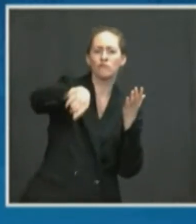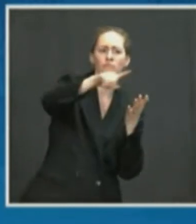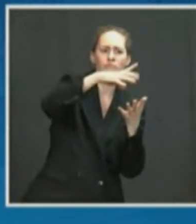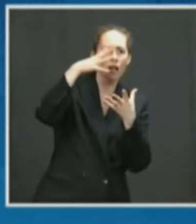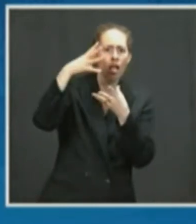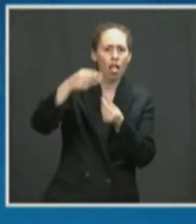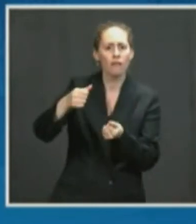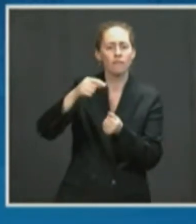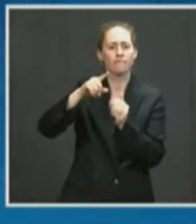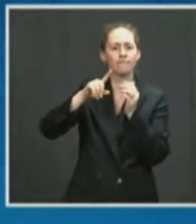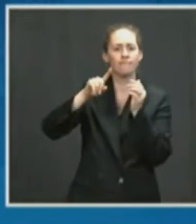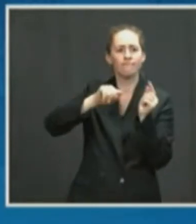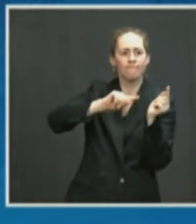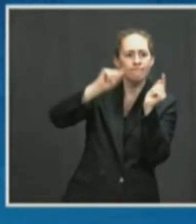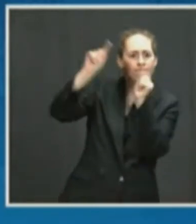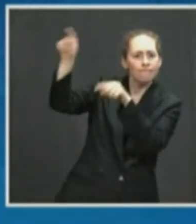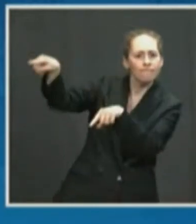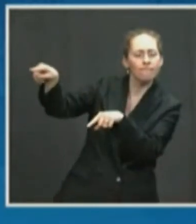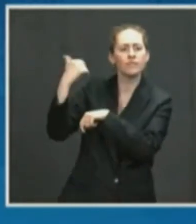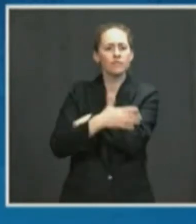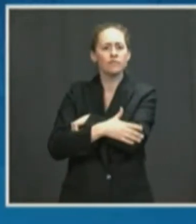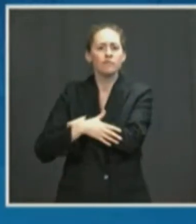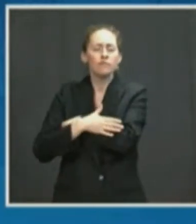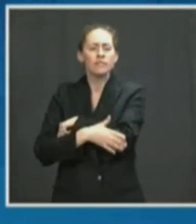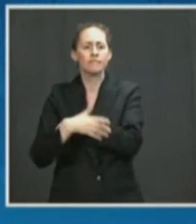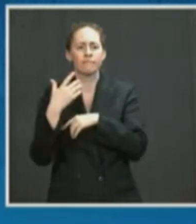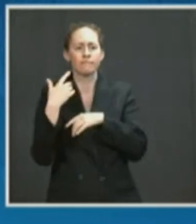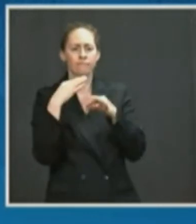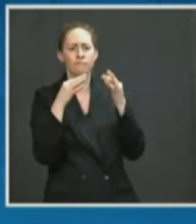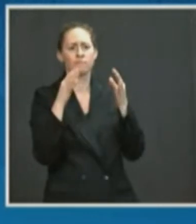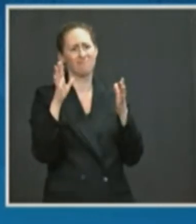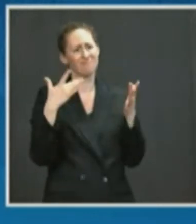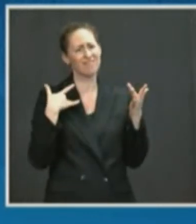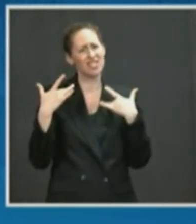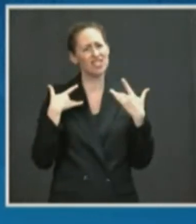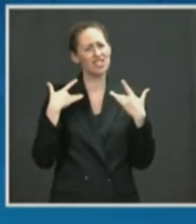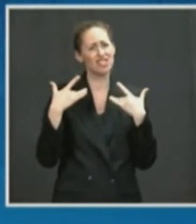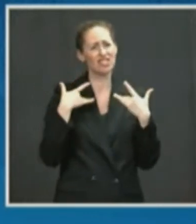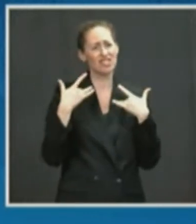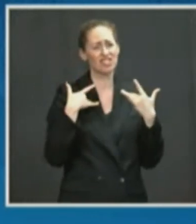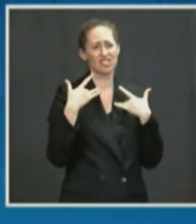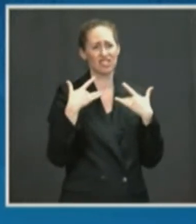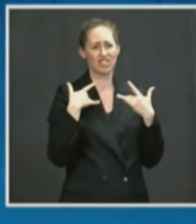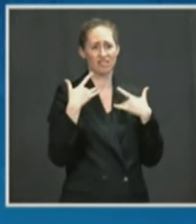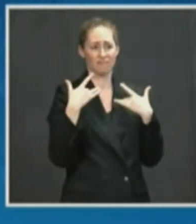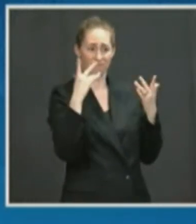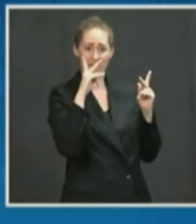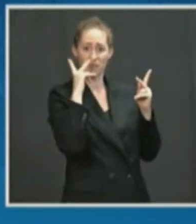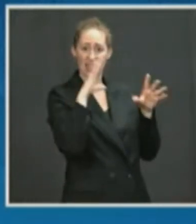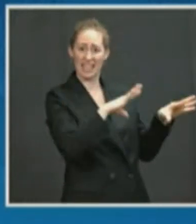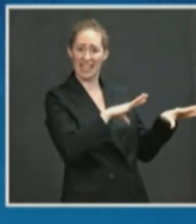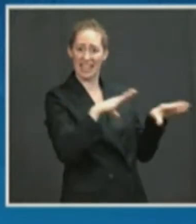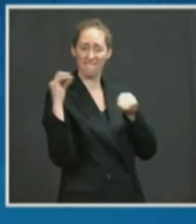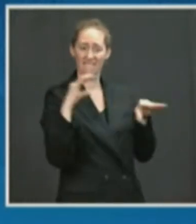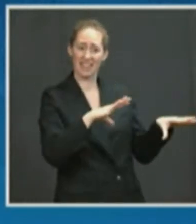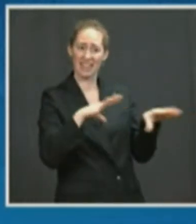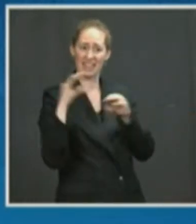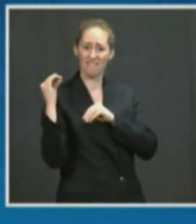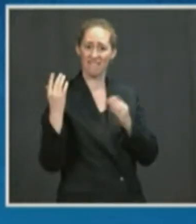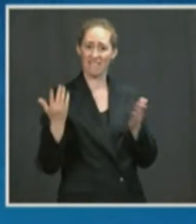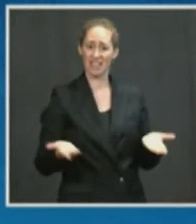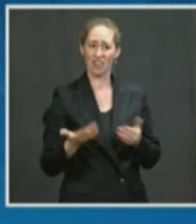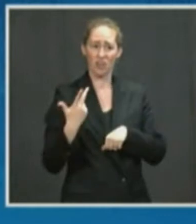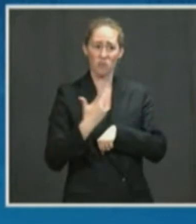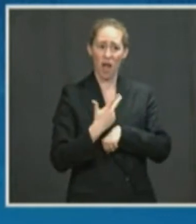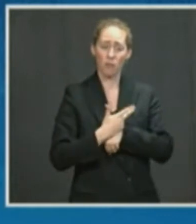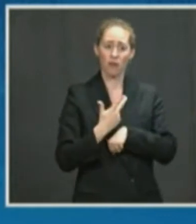leaving our country, arguing security problems, is a very small number. People leave due to lack